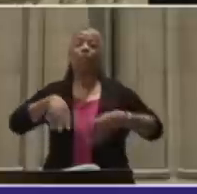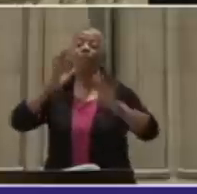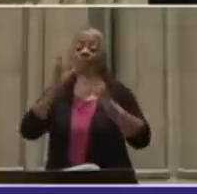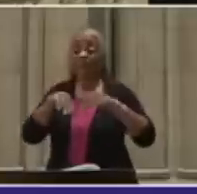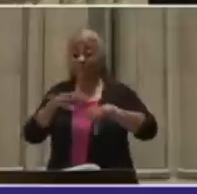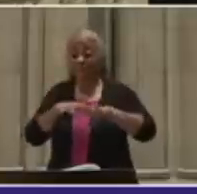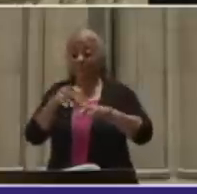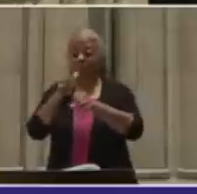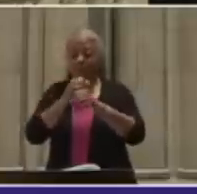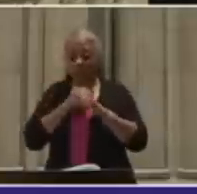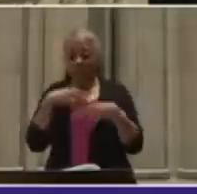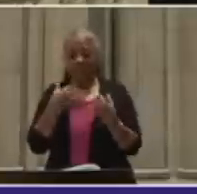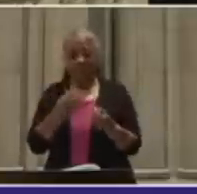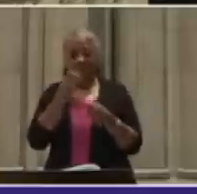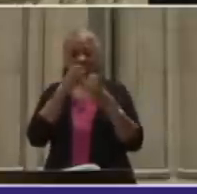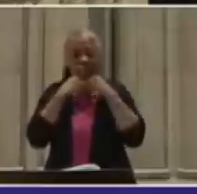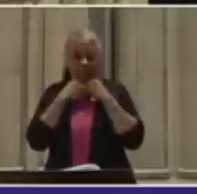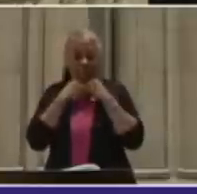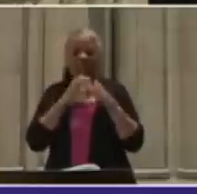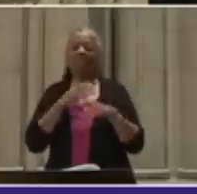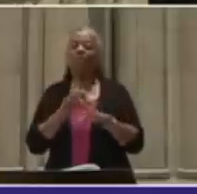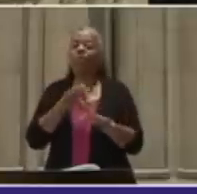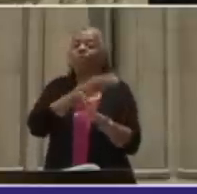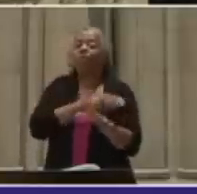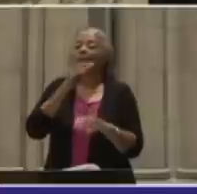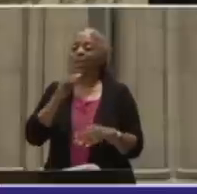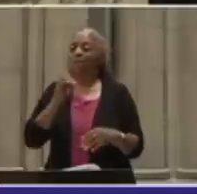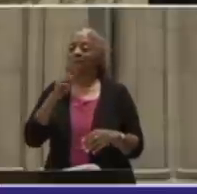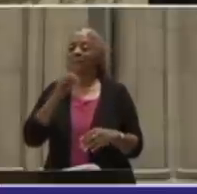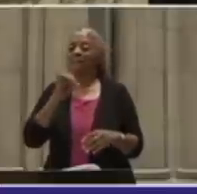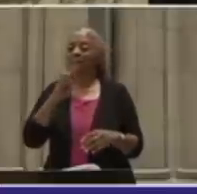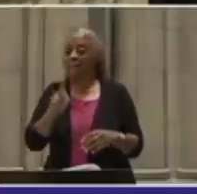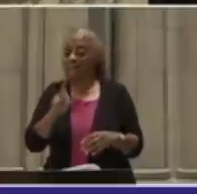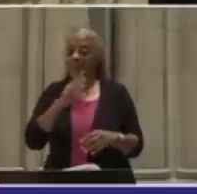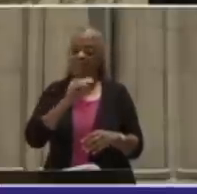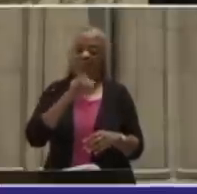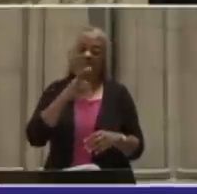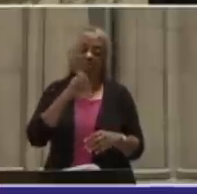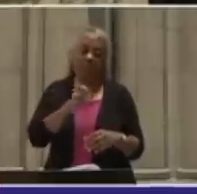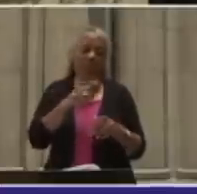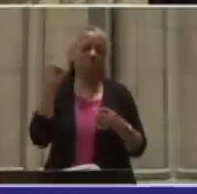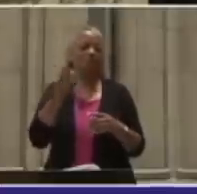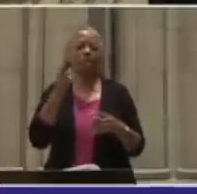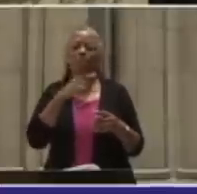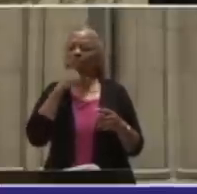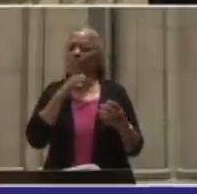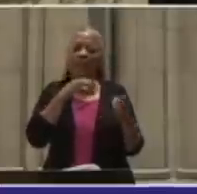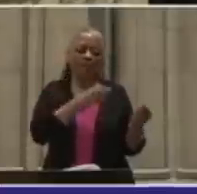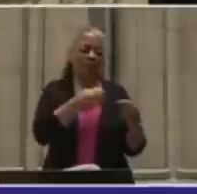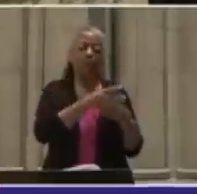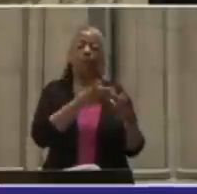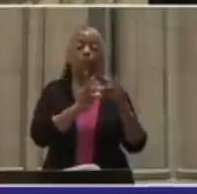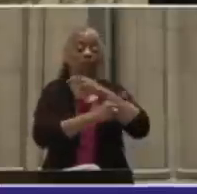land just to get health care. It predates Medicaid and Medicare, but it has always been underfunded. In other words, we stole